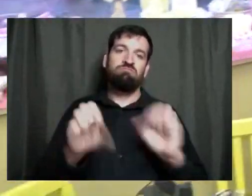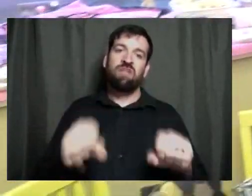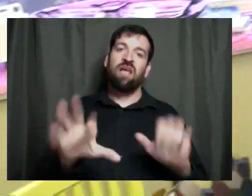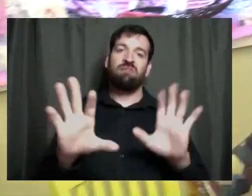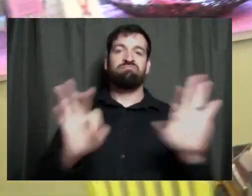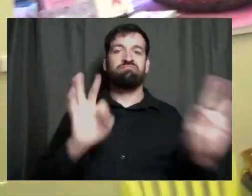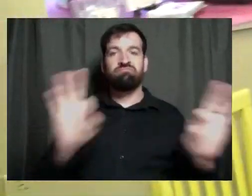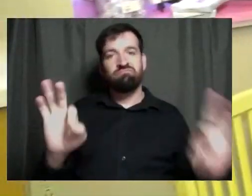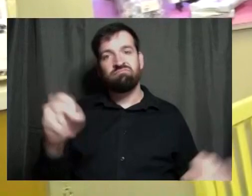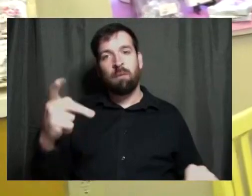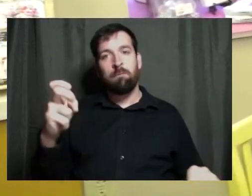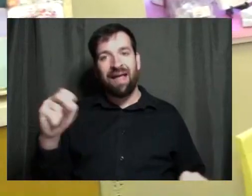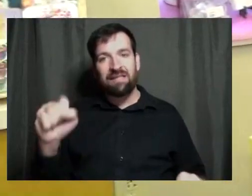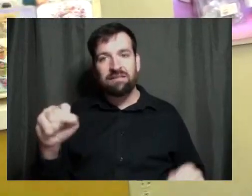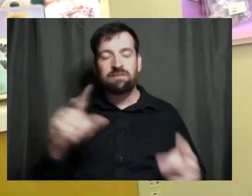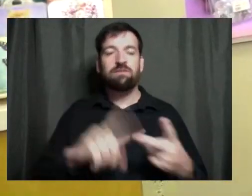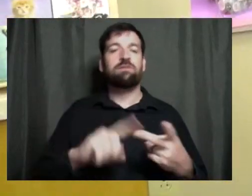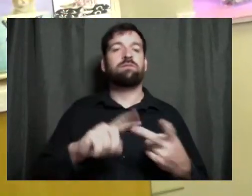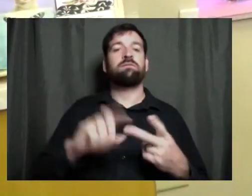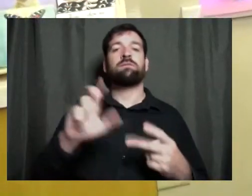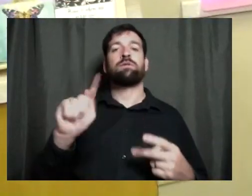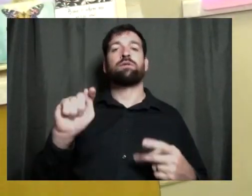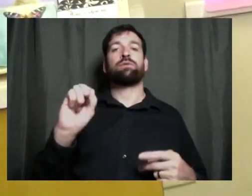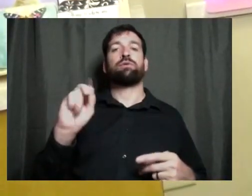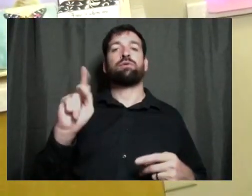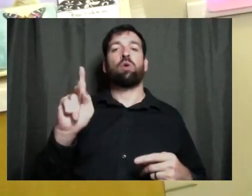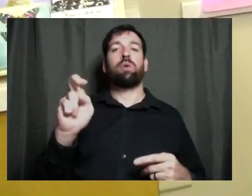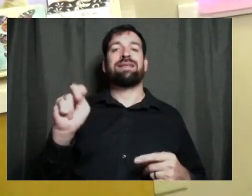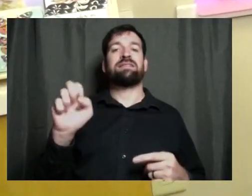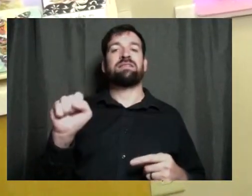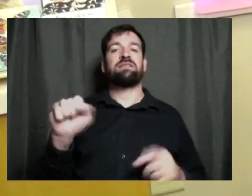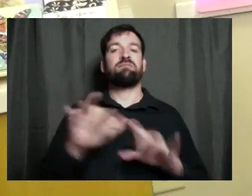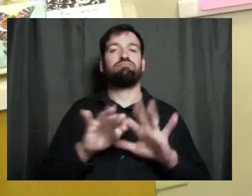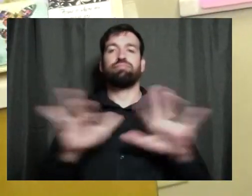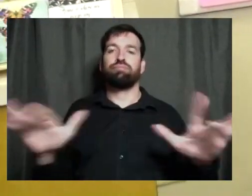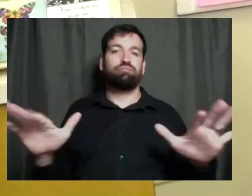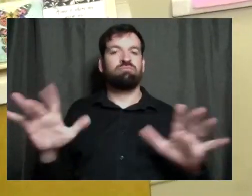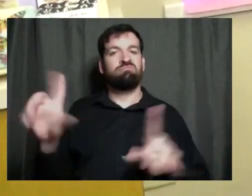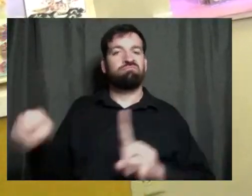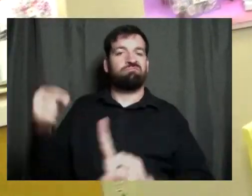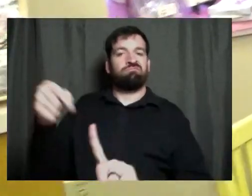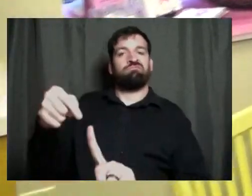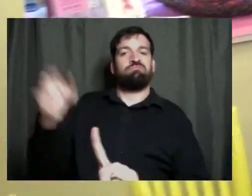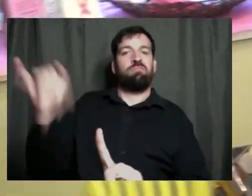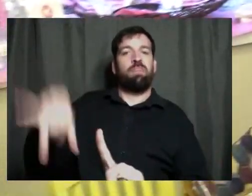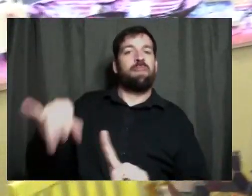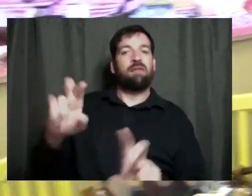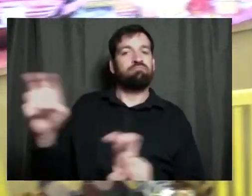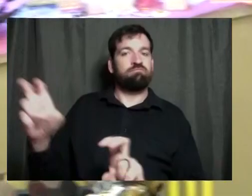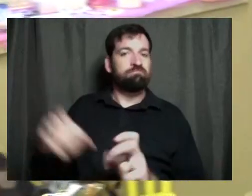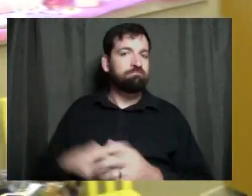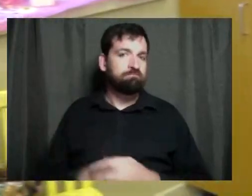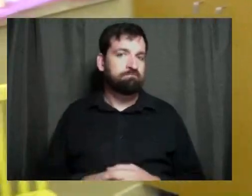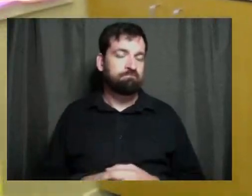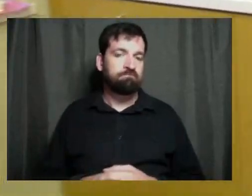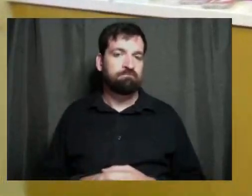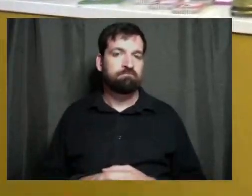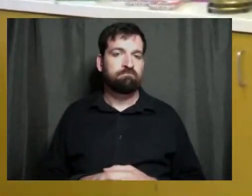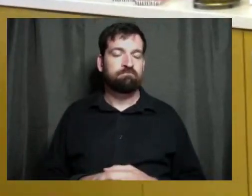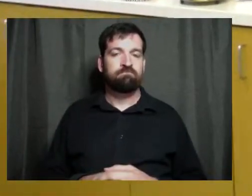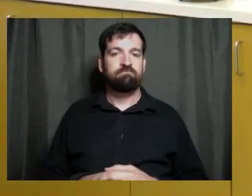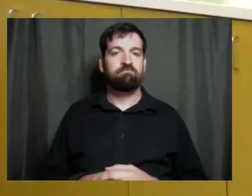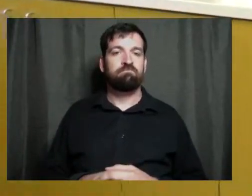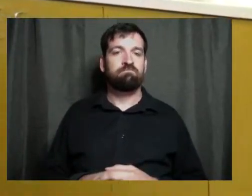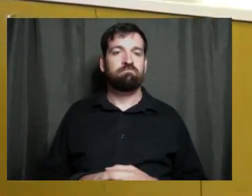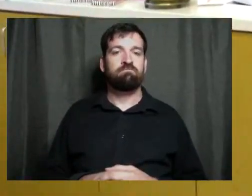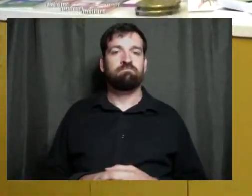or something that is directed towards that certain cancer type.